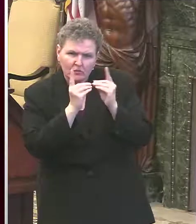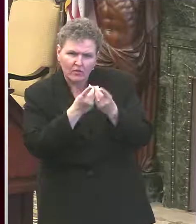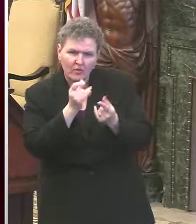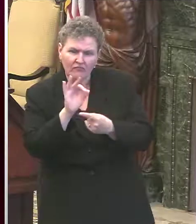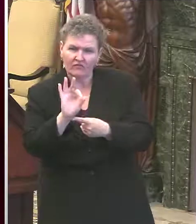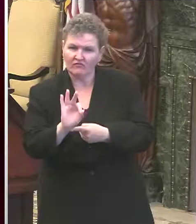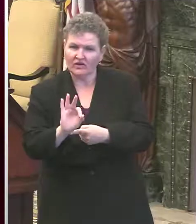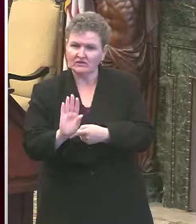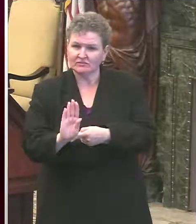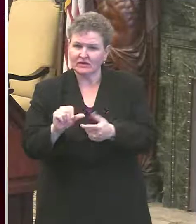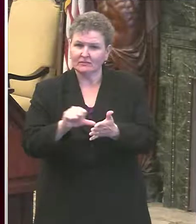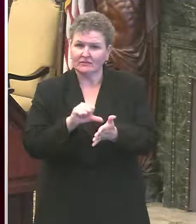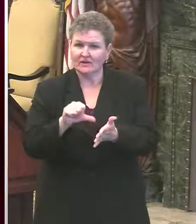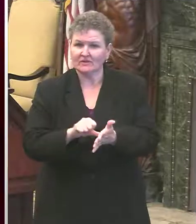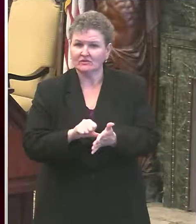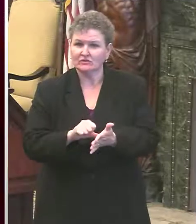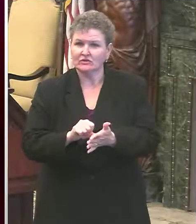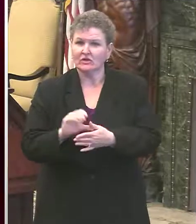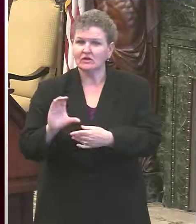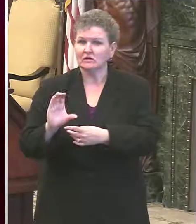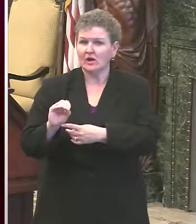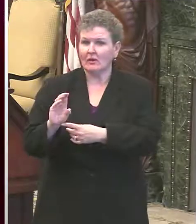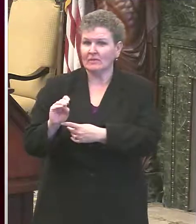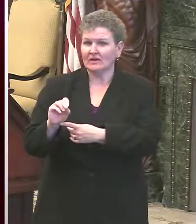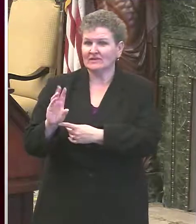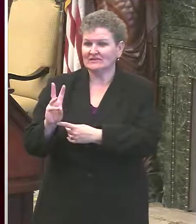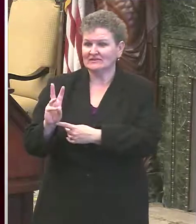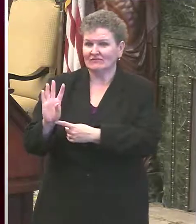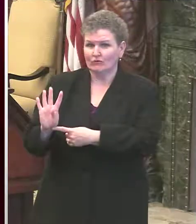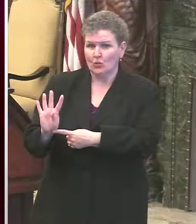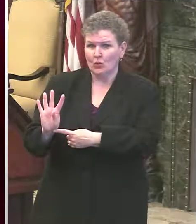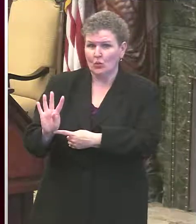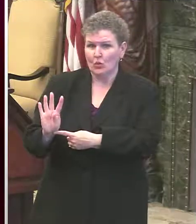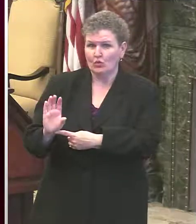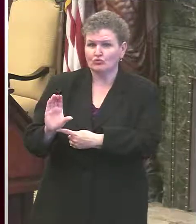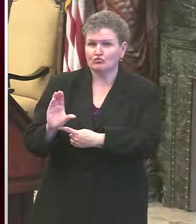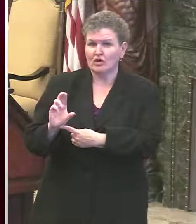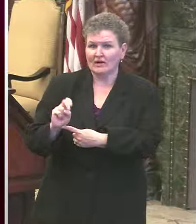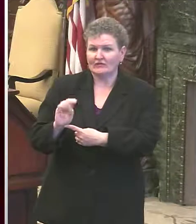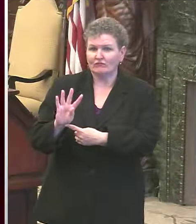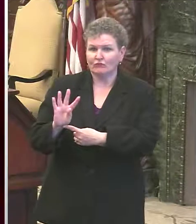pages or on Comcast Channel 64 and Verizon Channel 40.